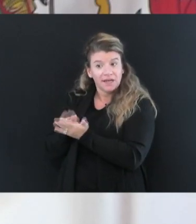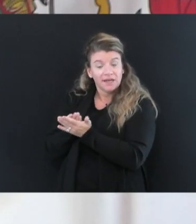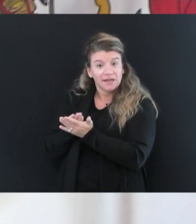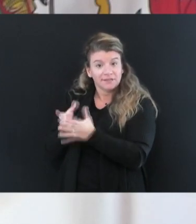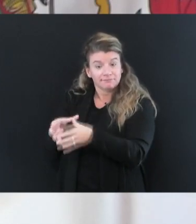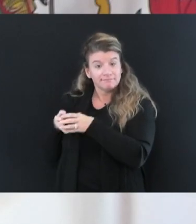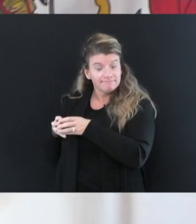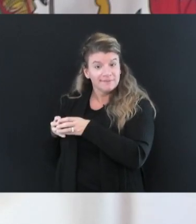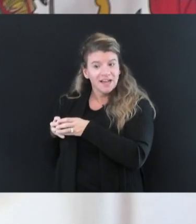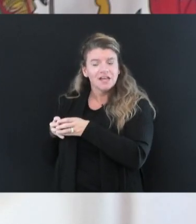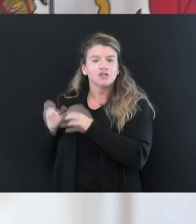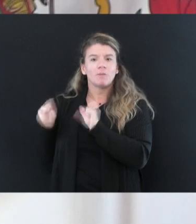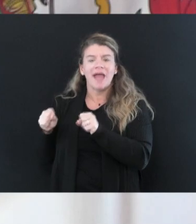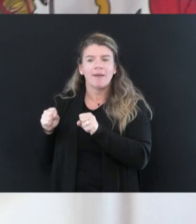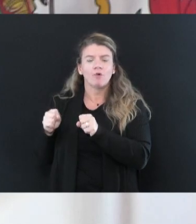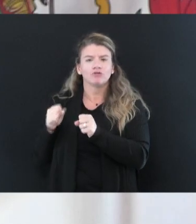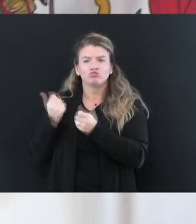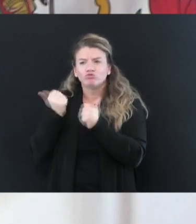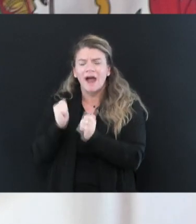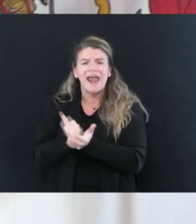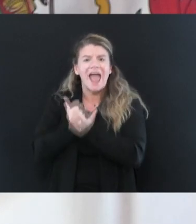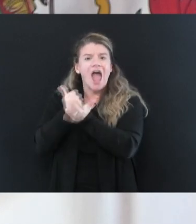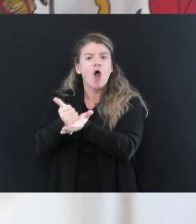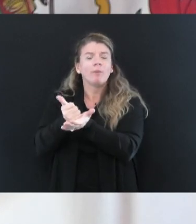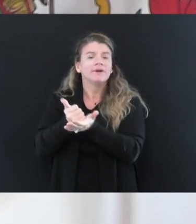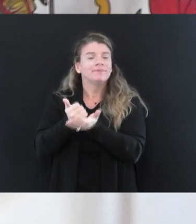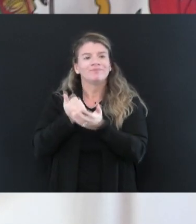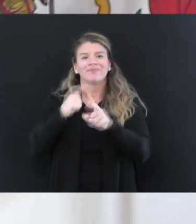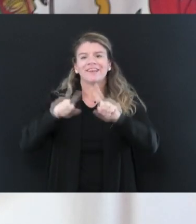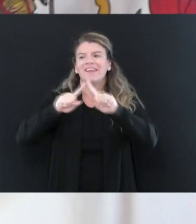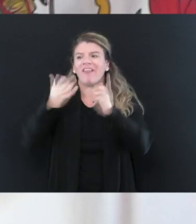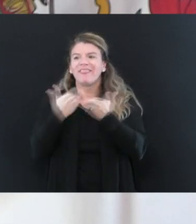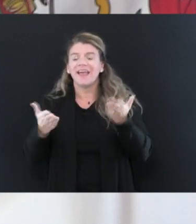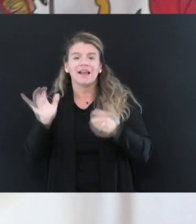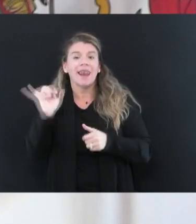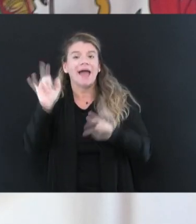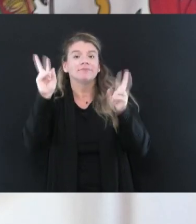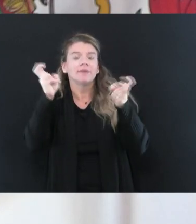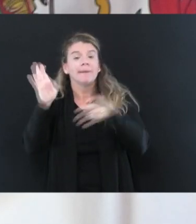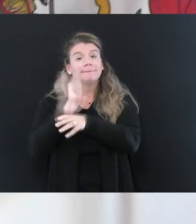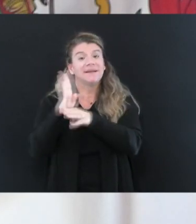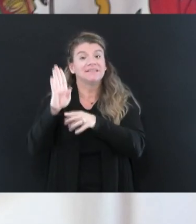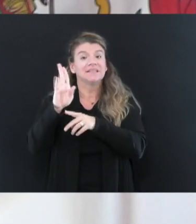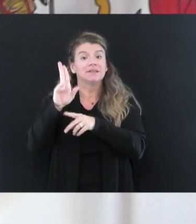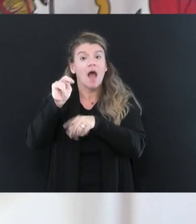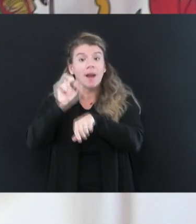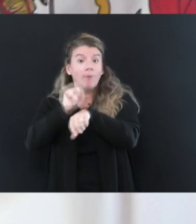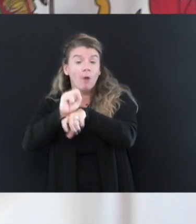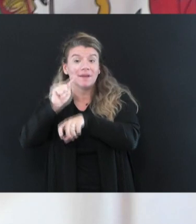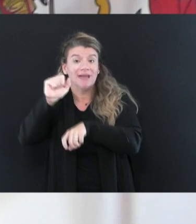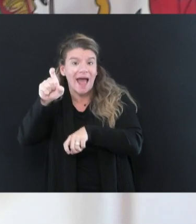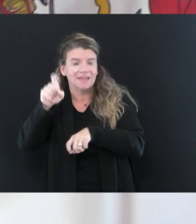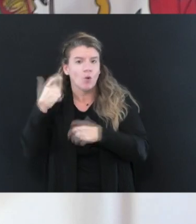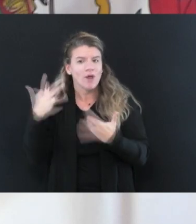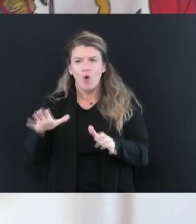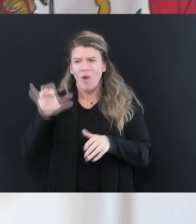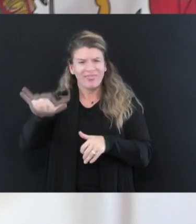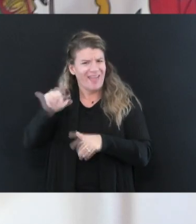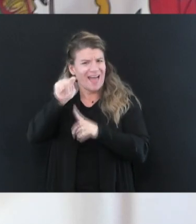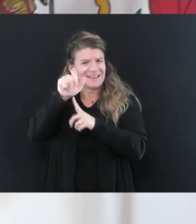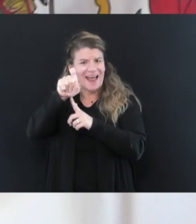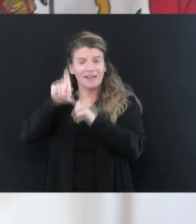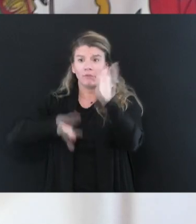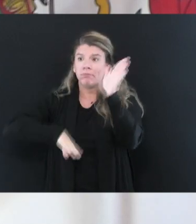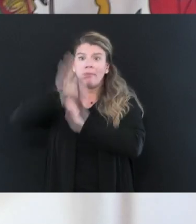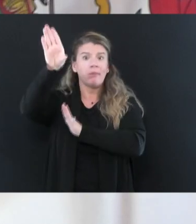like our business unemployment taxes going off the roof, going through the roof and putting